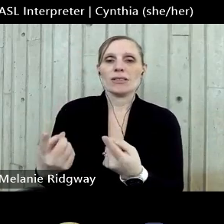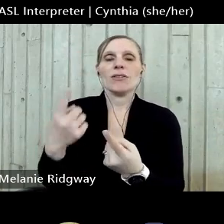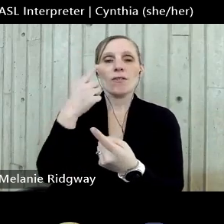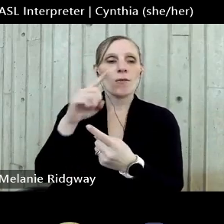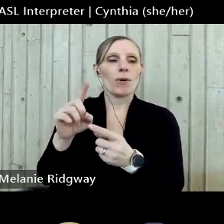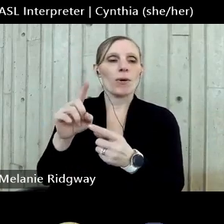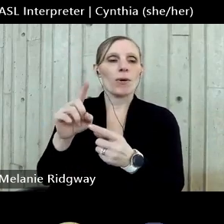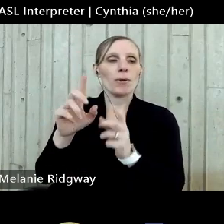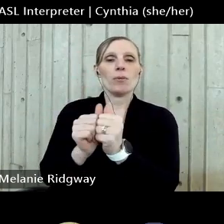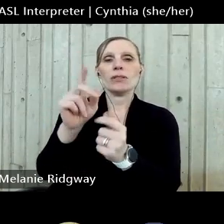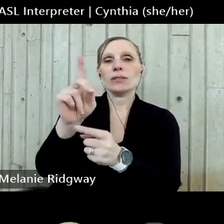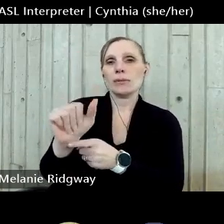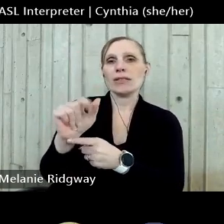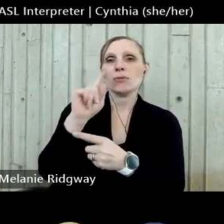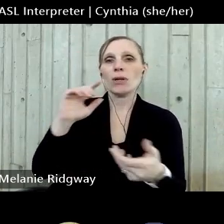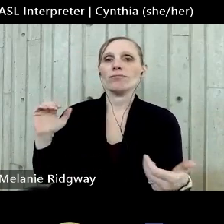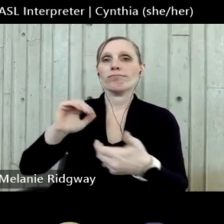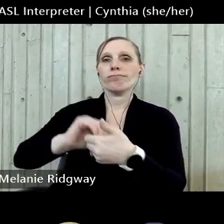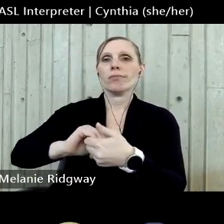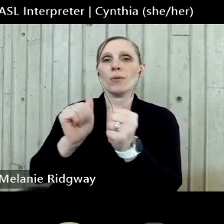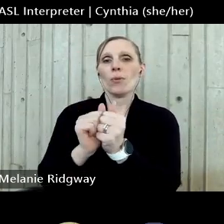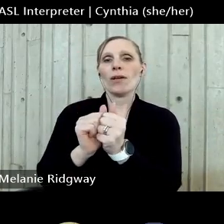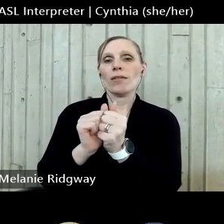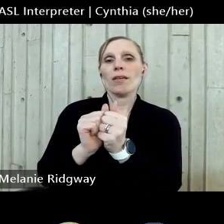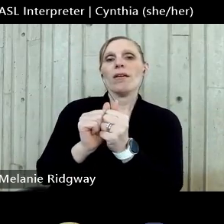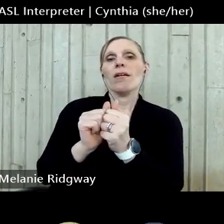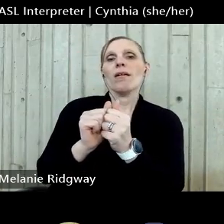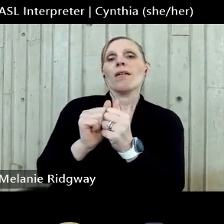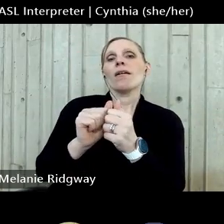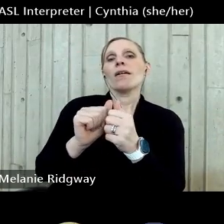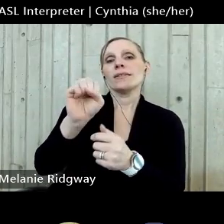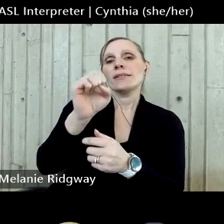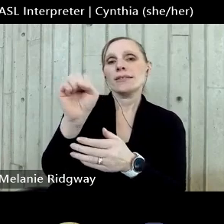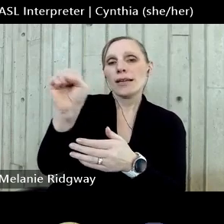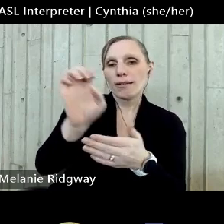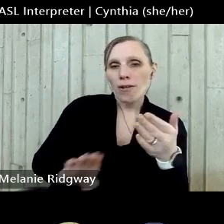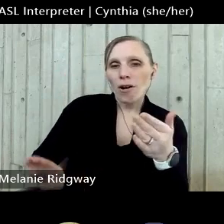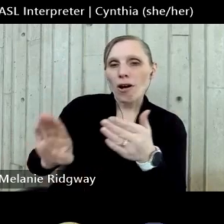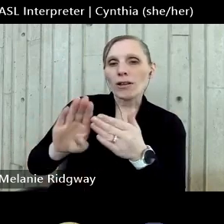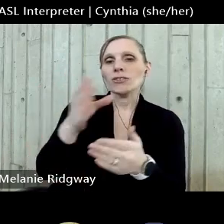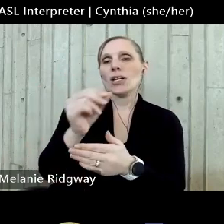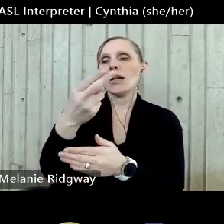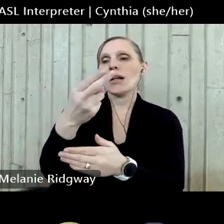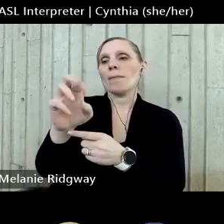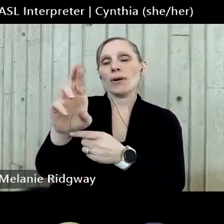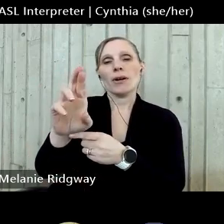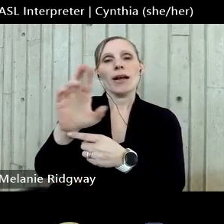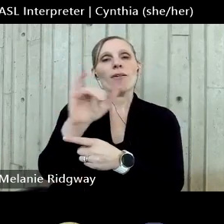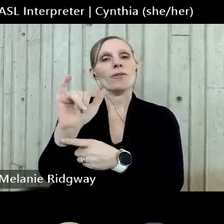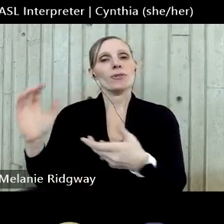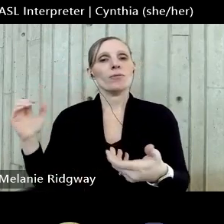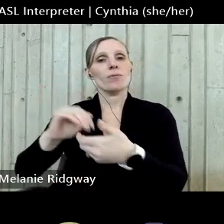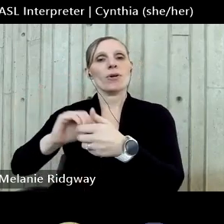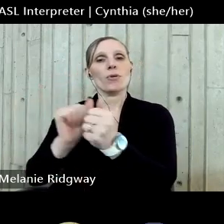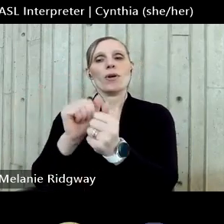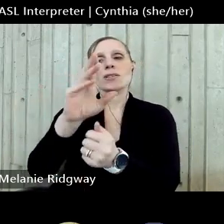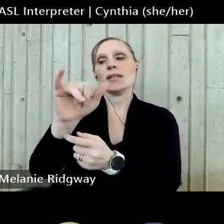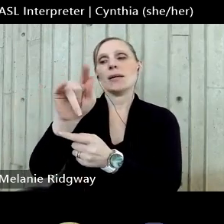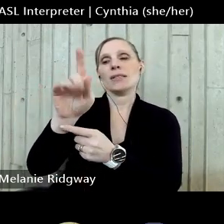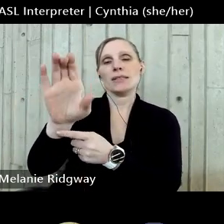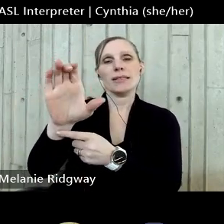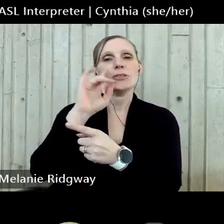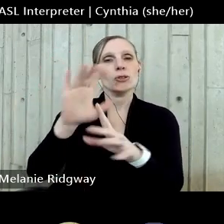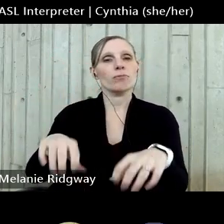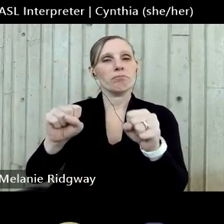Guelph Humber and Seneca with funding from CIBC to make events like these possible. So